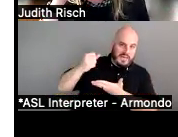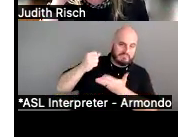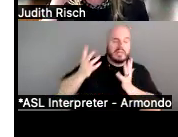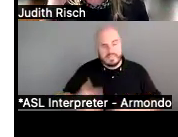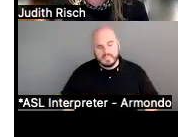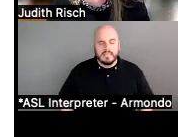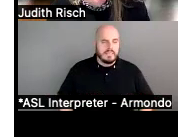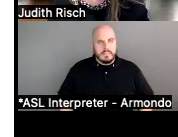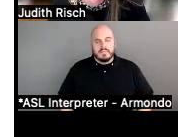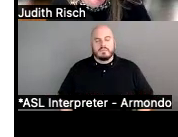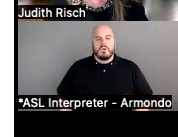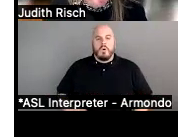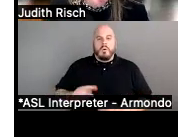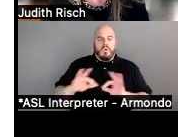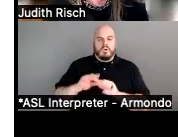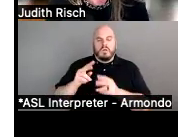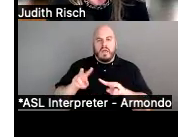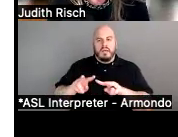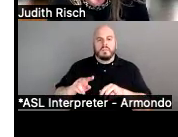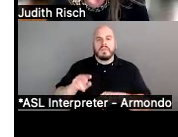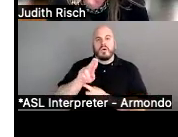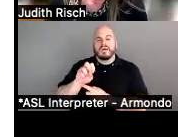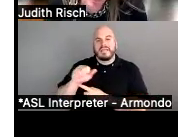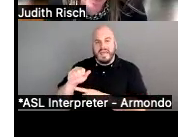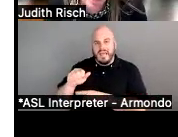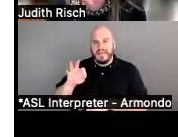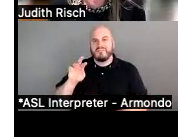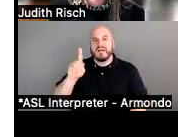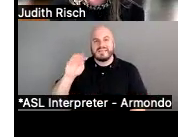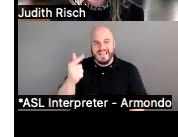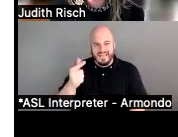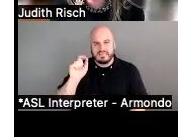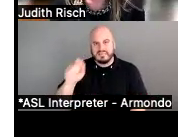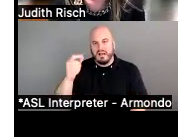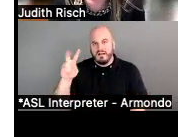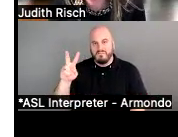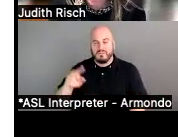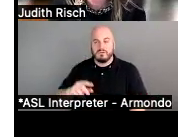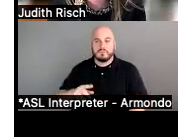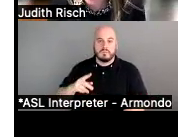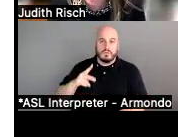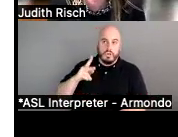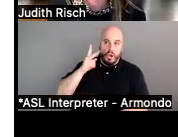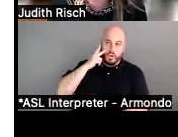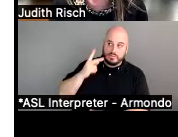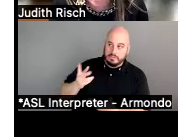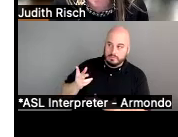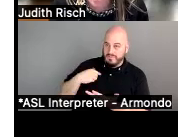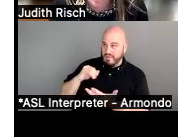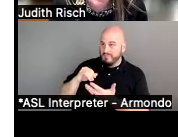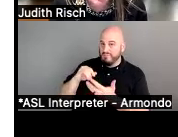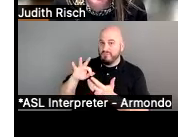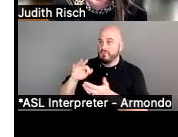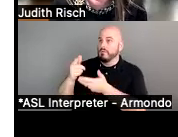look at funding. usaspending.gov is the place to look and see if you have HHS money, and you need to talk to your lawyers and get